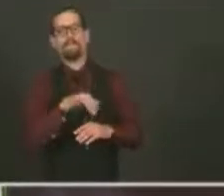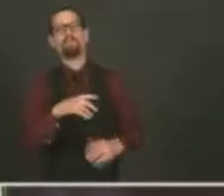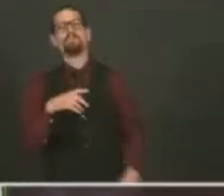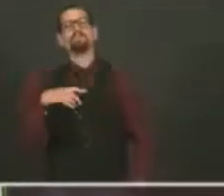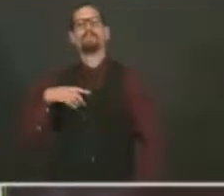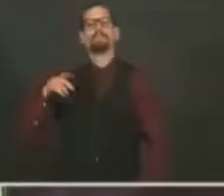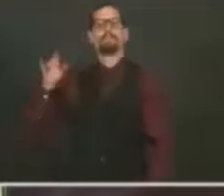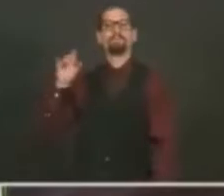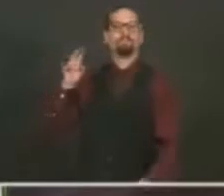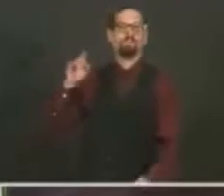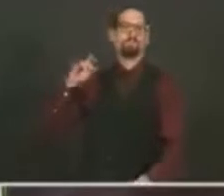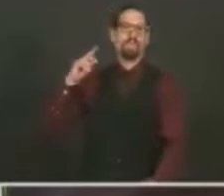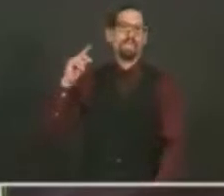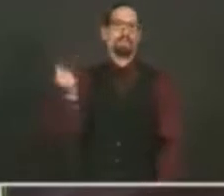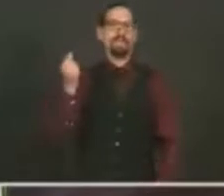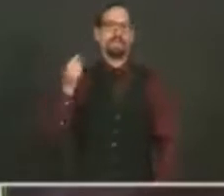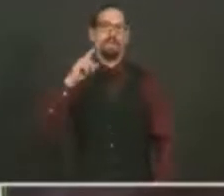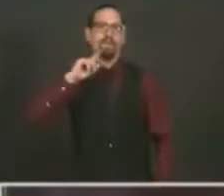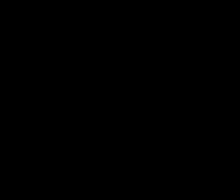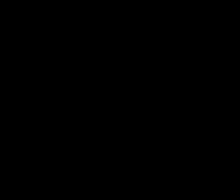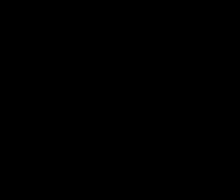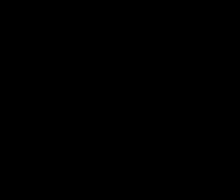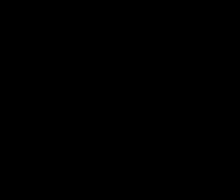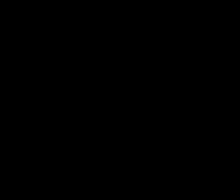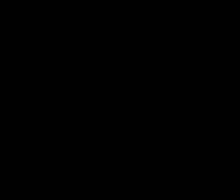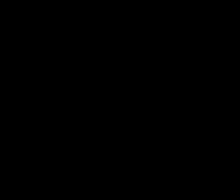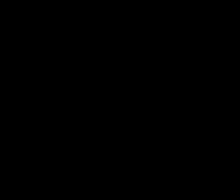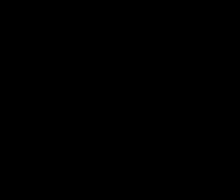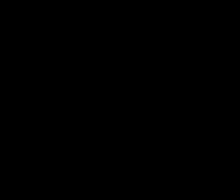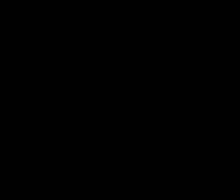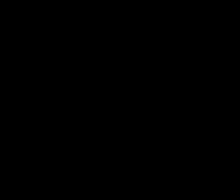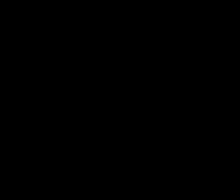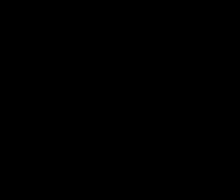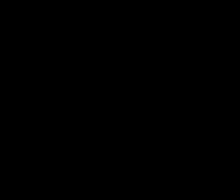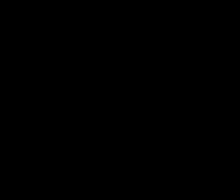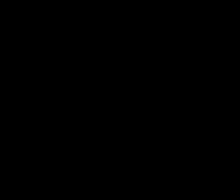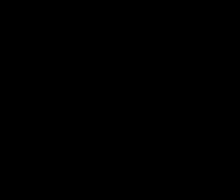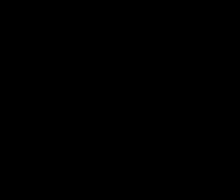these conversations, we're absolutely going to make